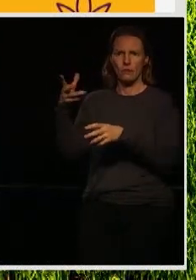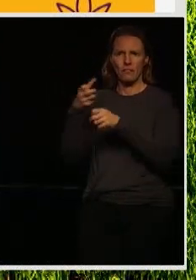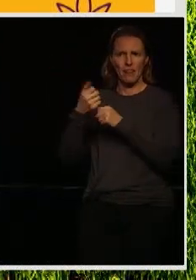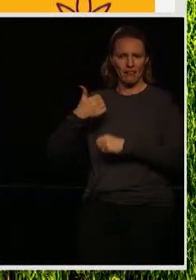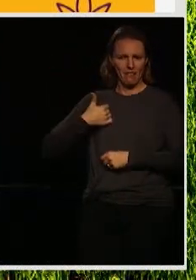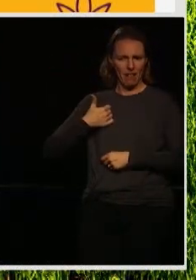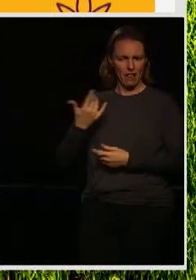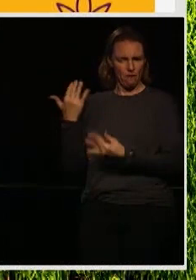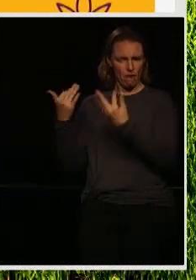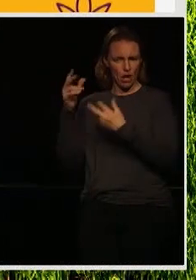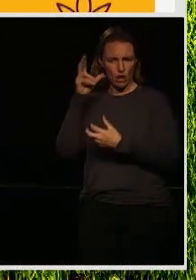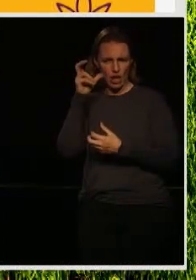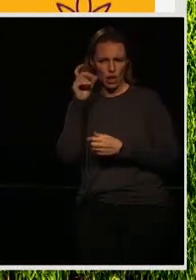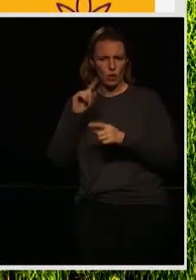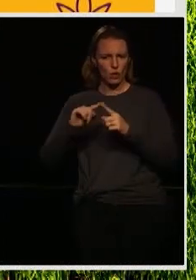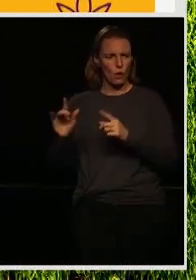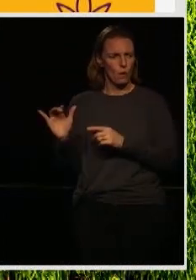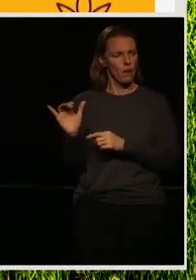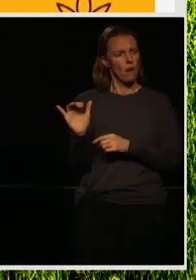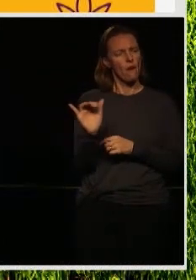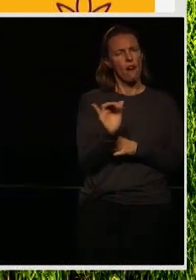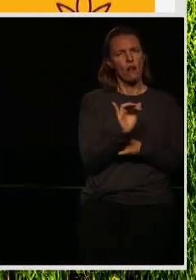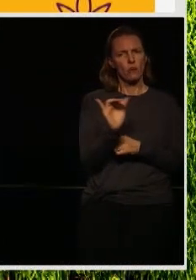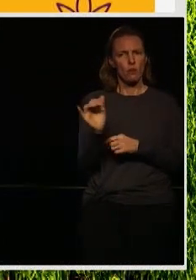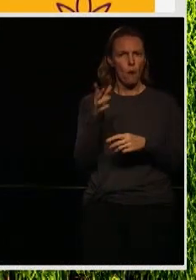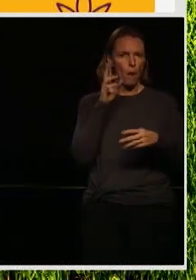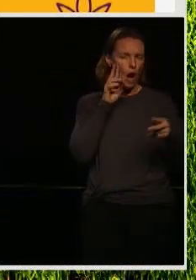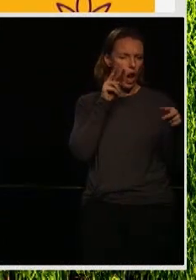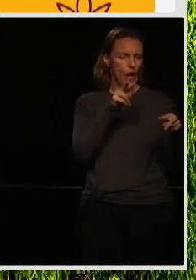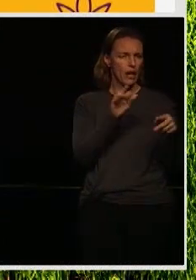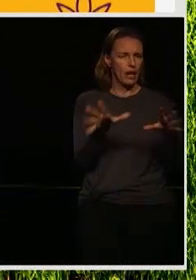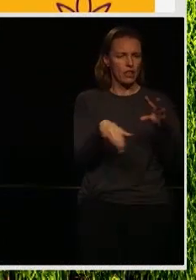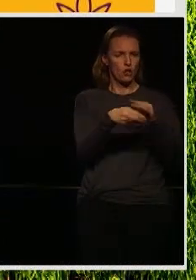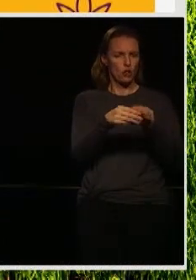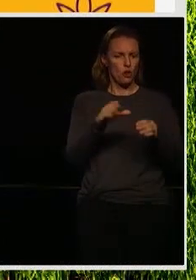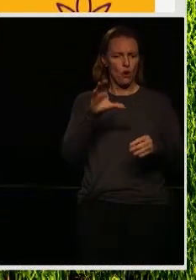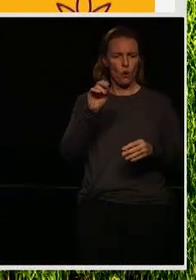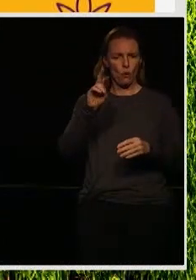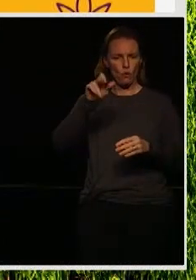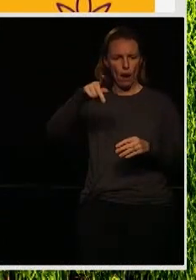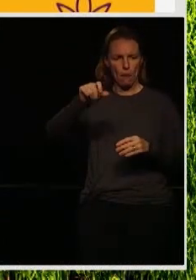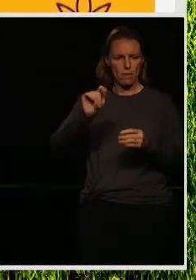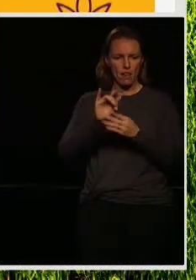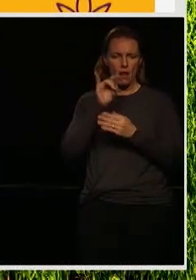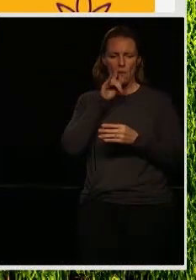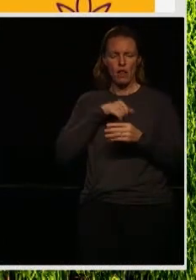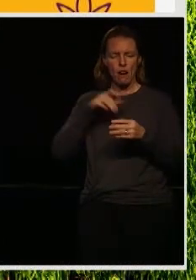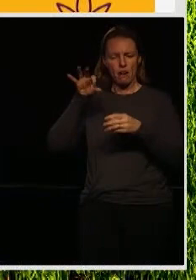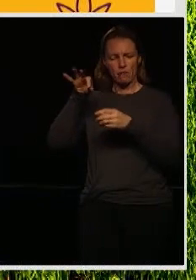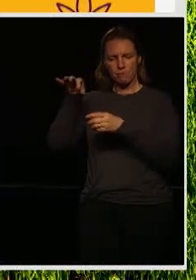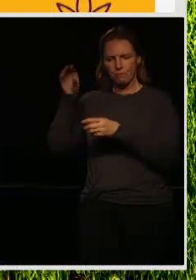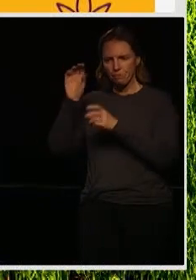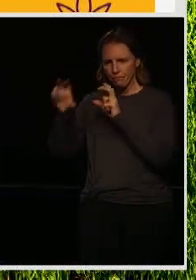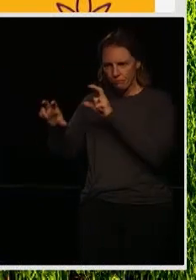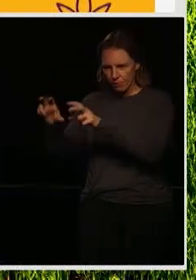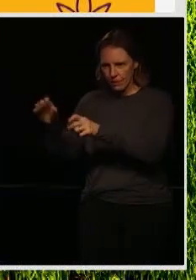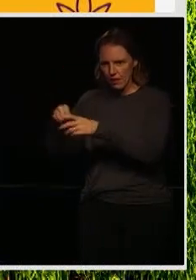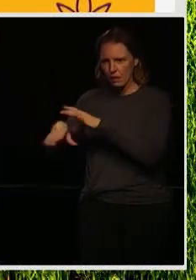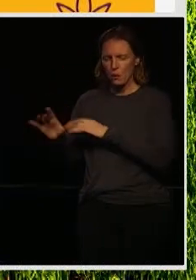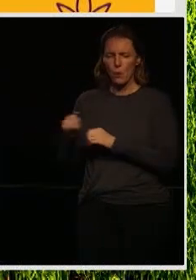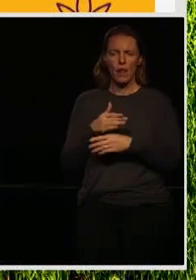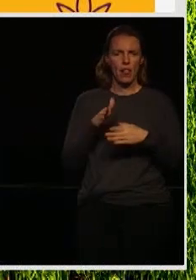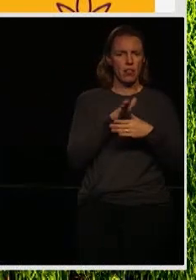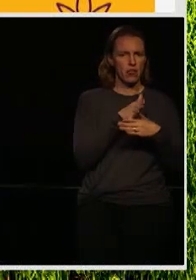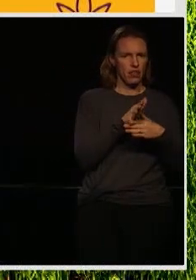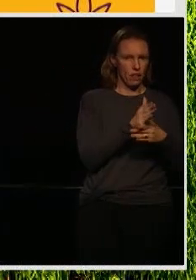discussed, we have some additional crops that we're investing in. We will leverage our technology first and open